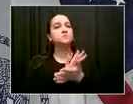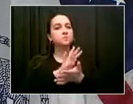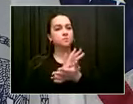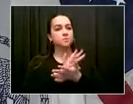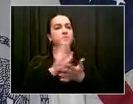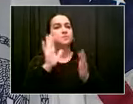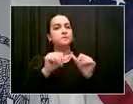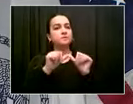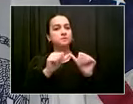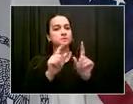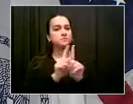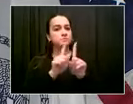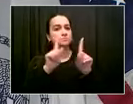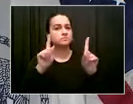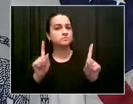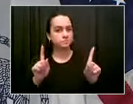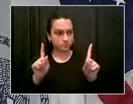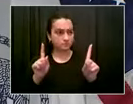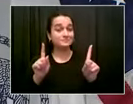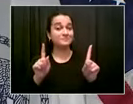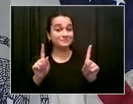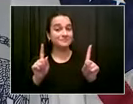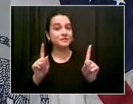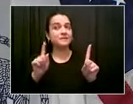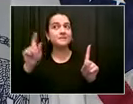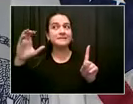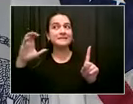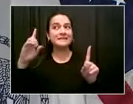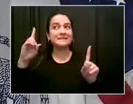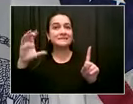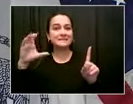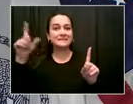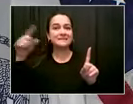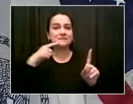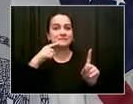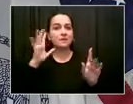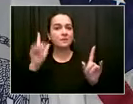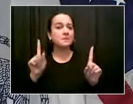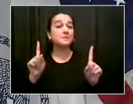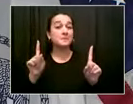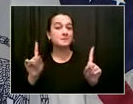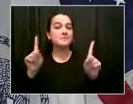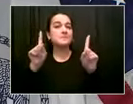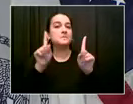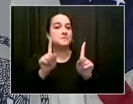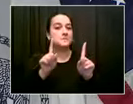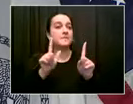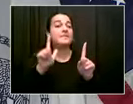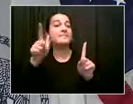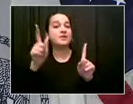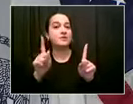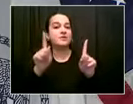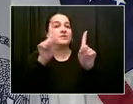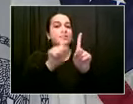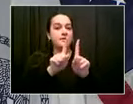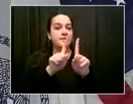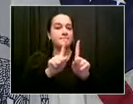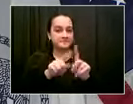less distancing than 3 feet. But let's suppose we stay at 3 feet. That's where we are now. I assume that's what the planning will begin